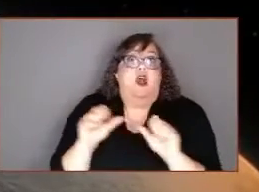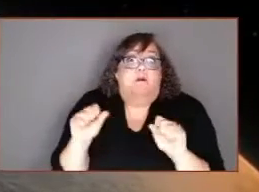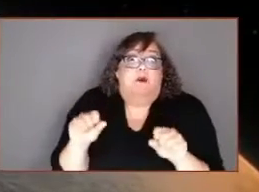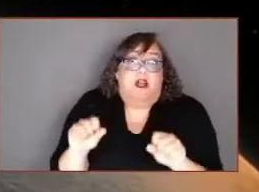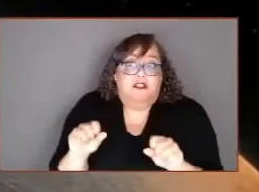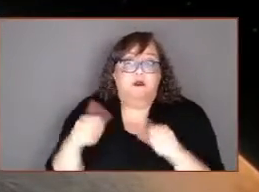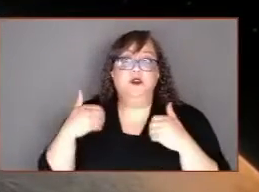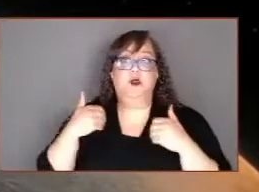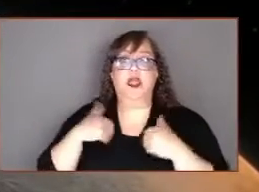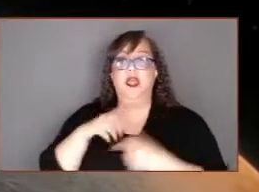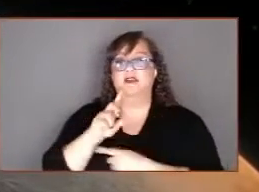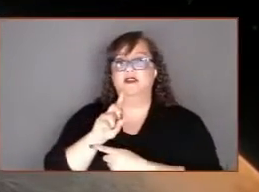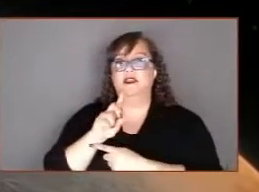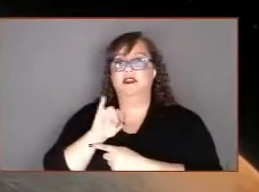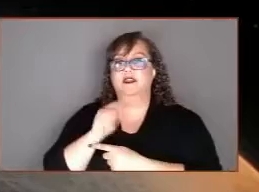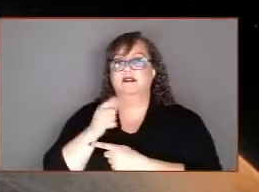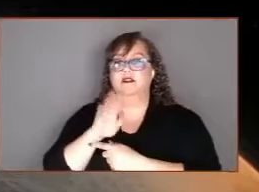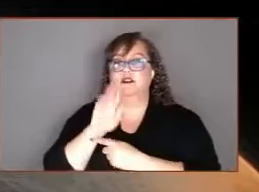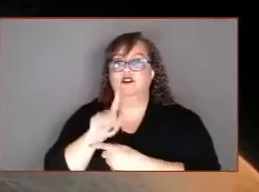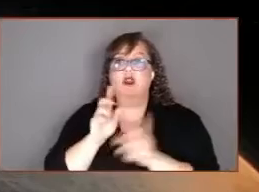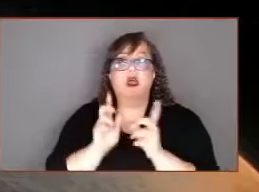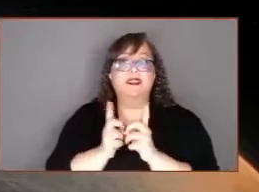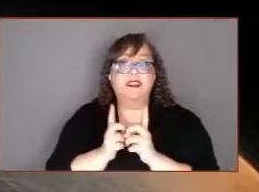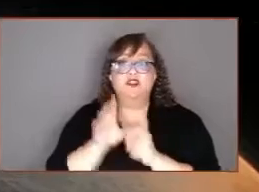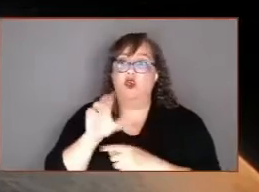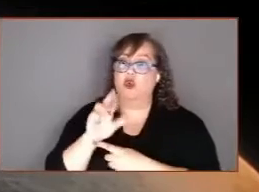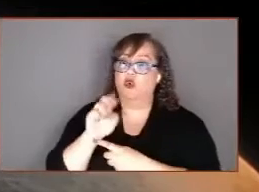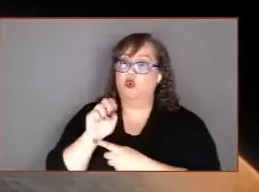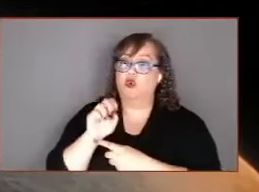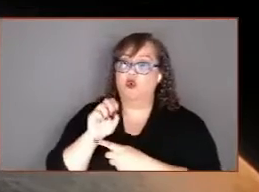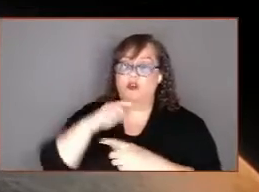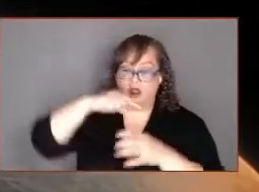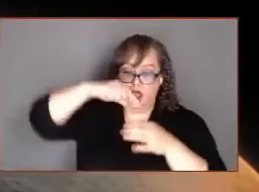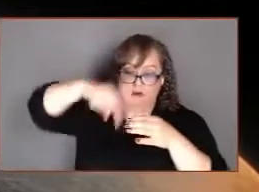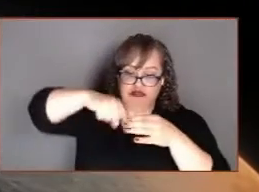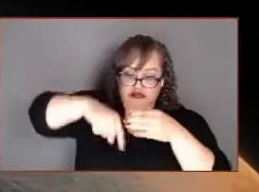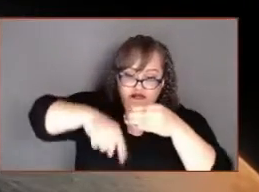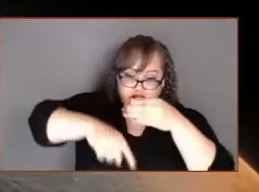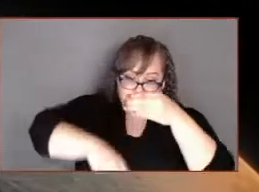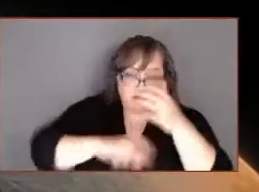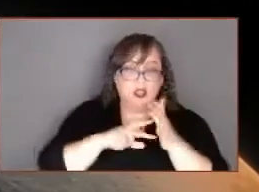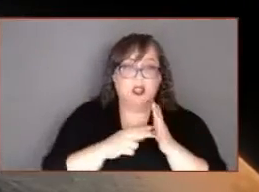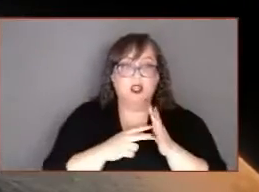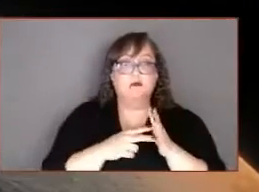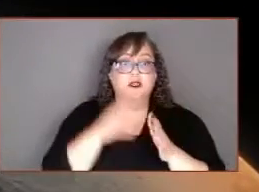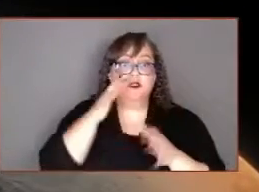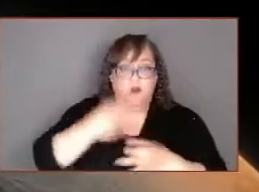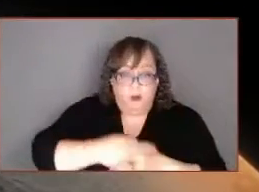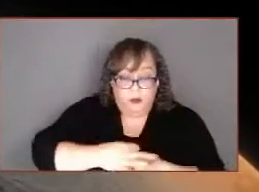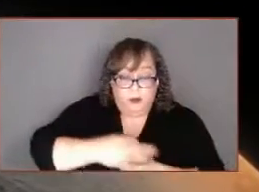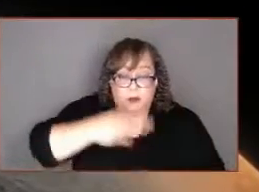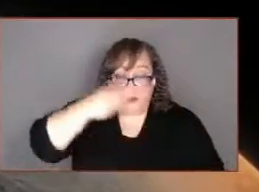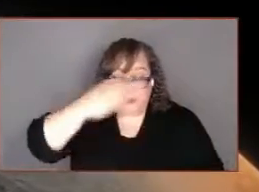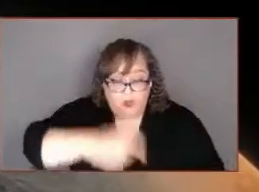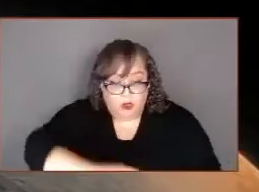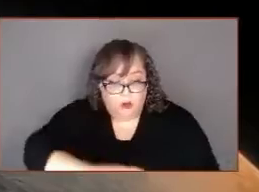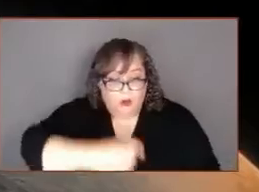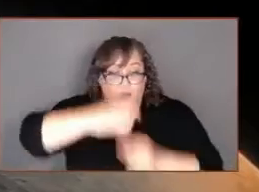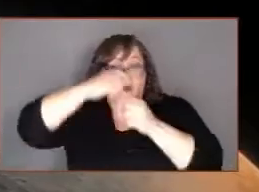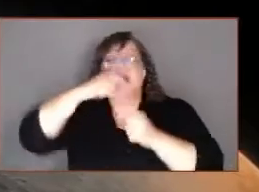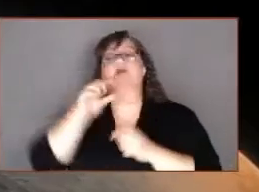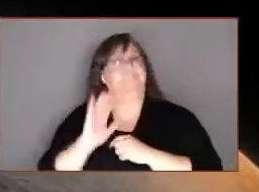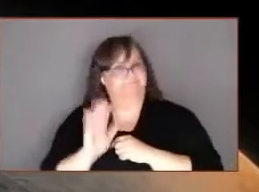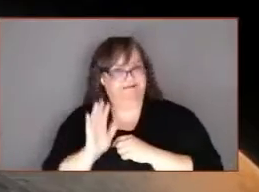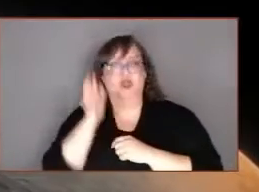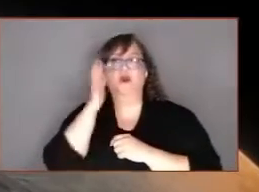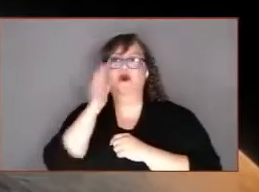core to identify the layers as they drill into them. And that's going to be a very useful capability that we'll need to use to explore the